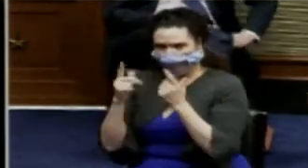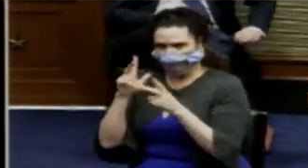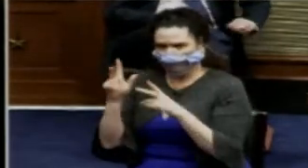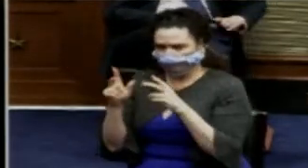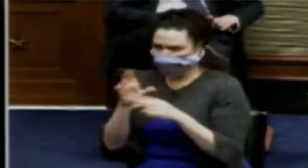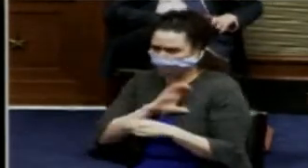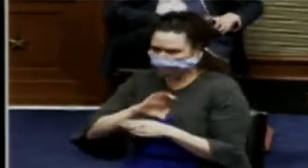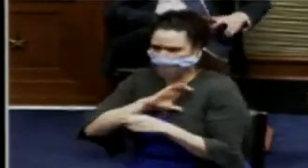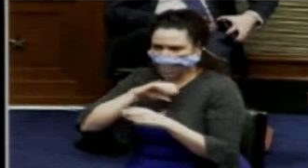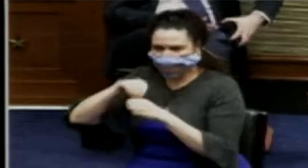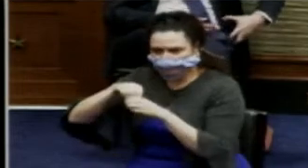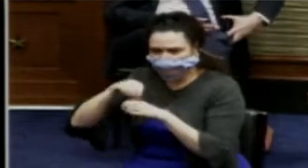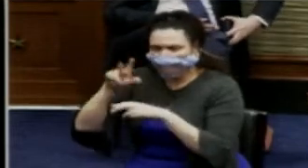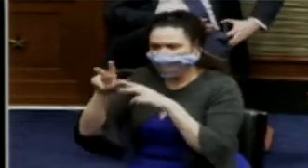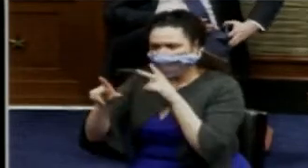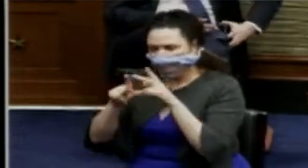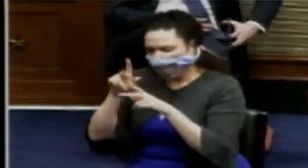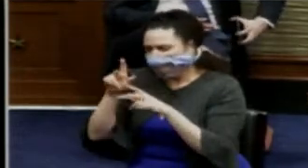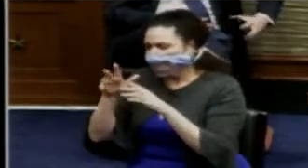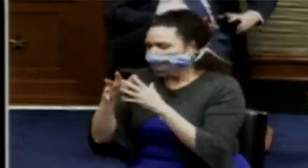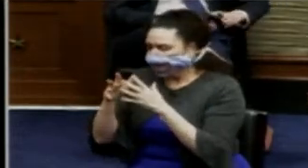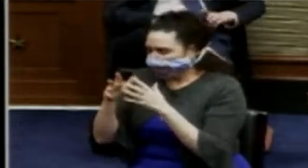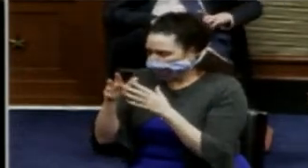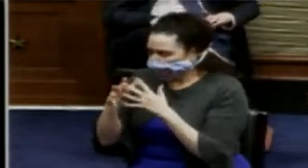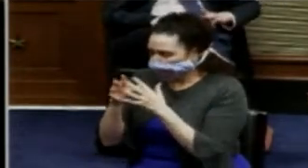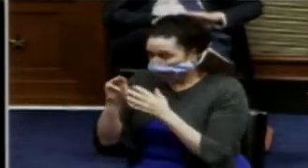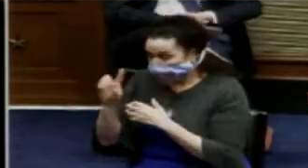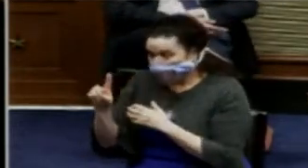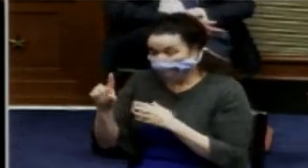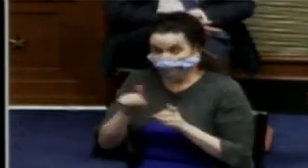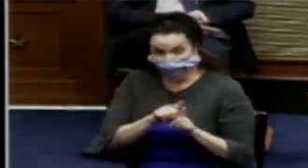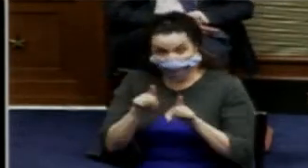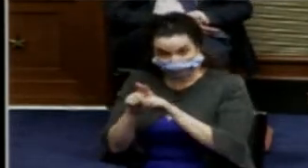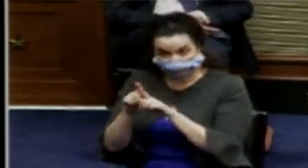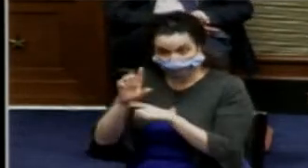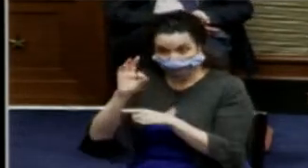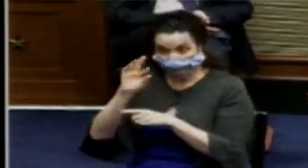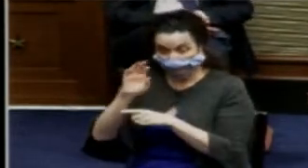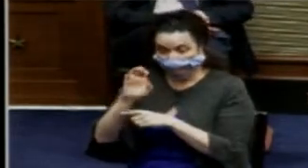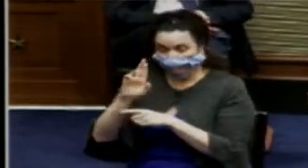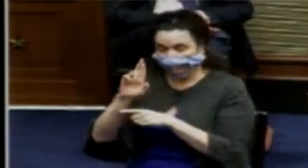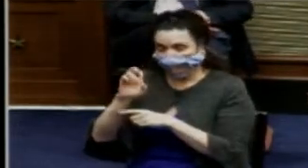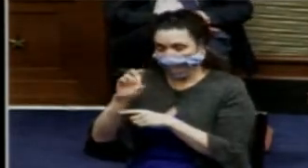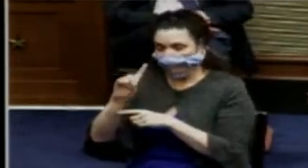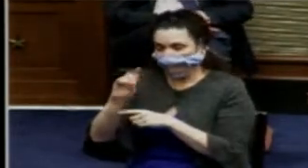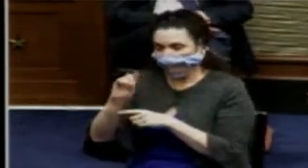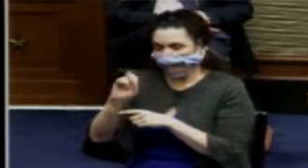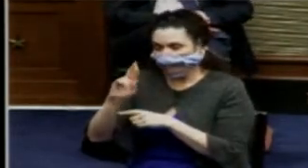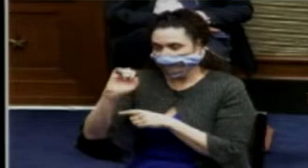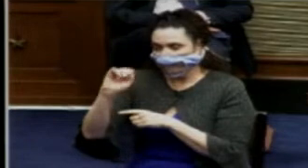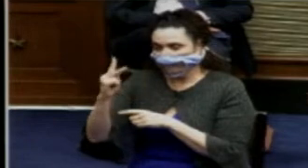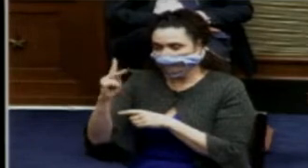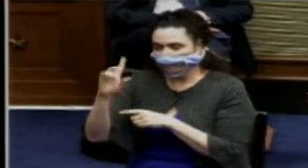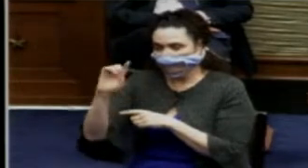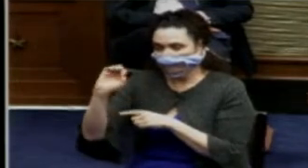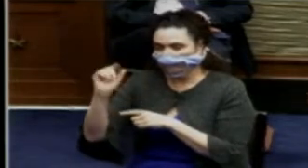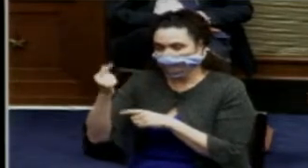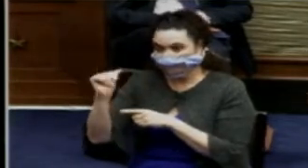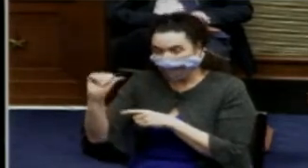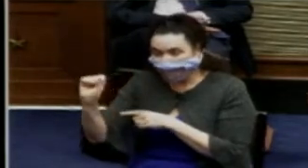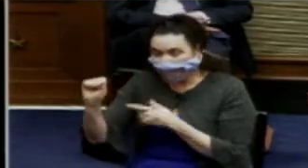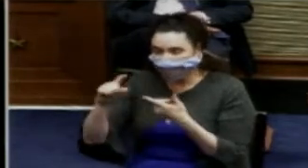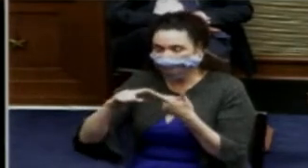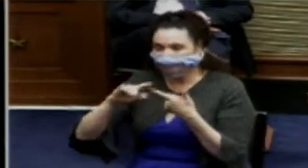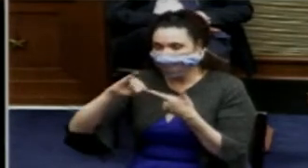had advocates in the past, including Frederick Douglass, but also more recently Jack Kemp and